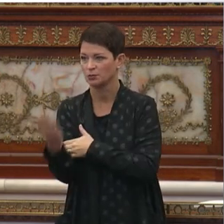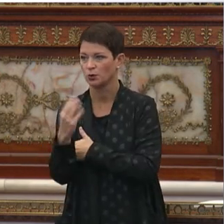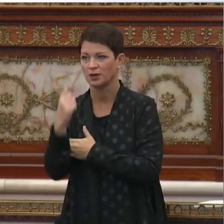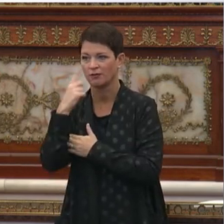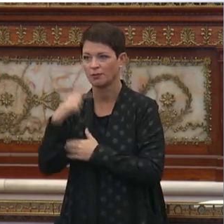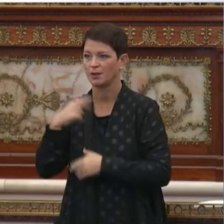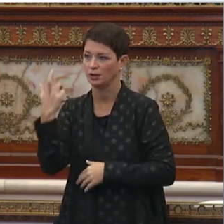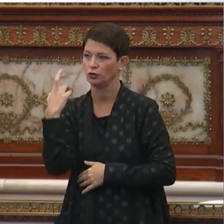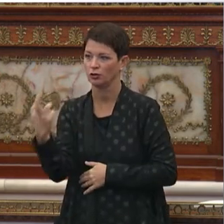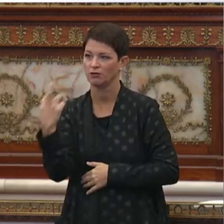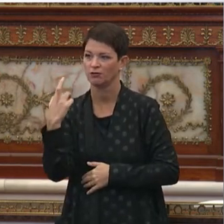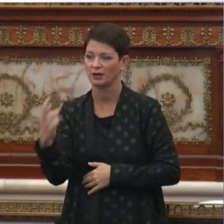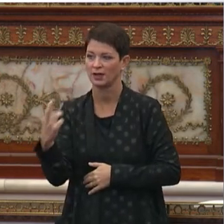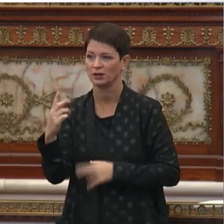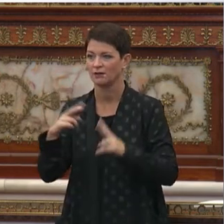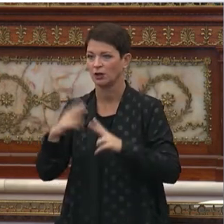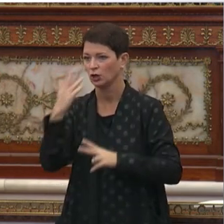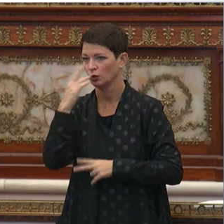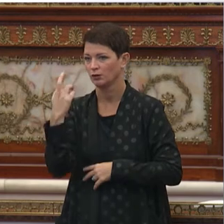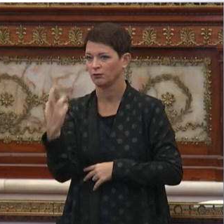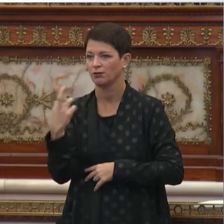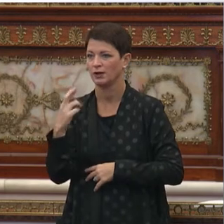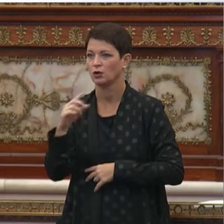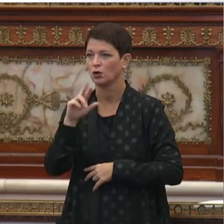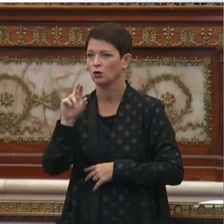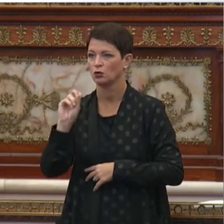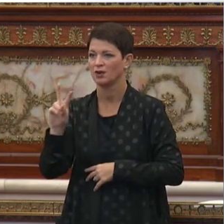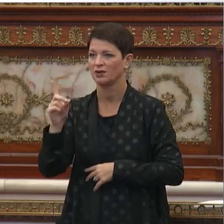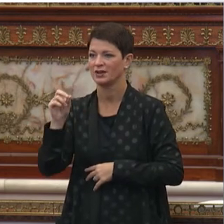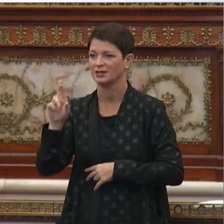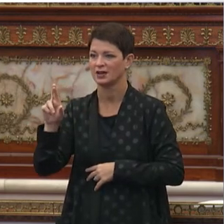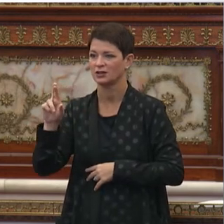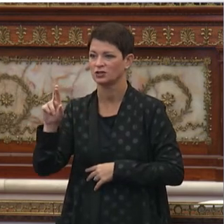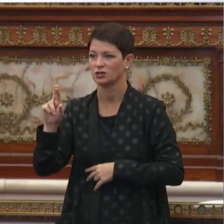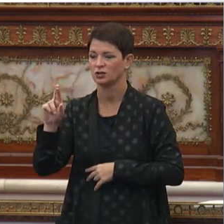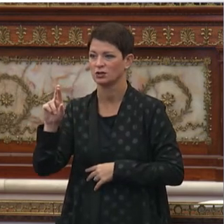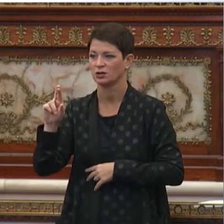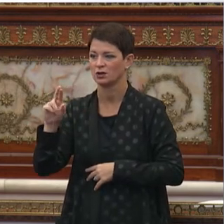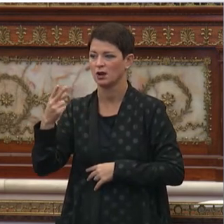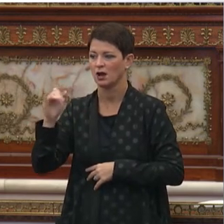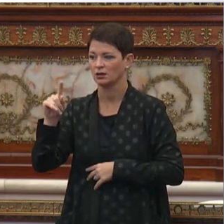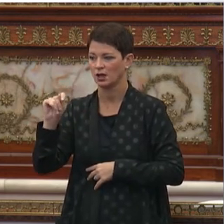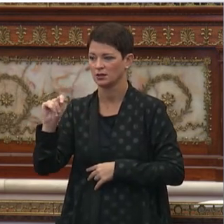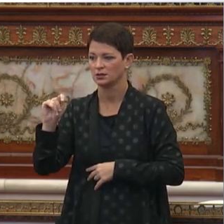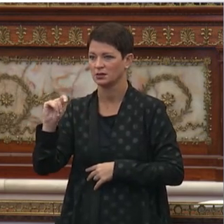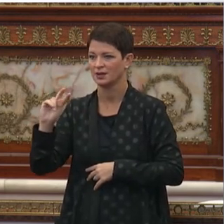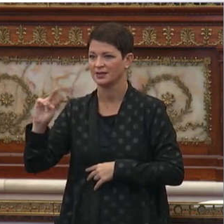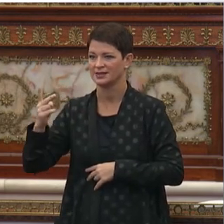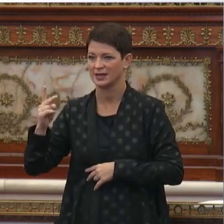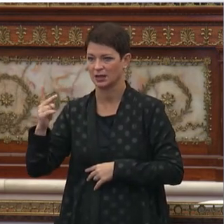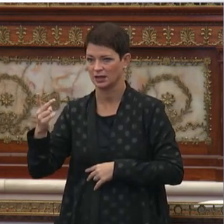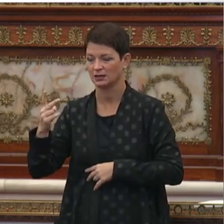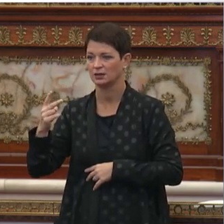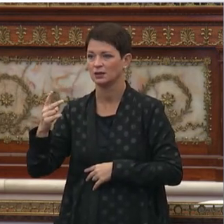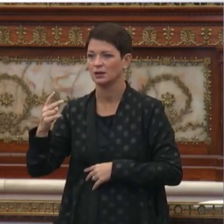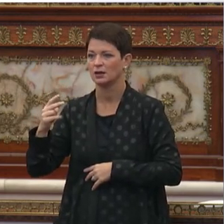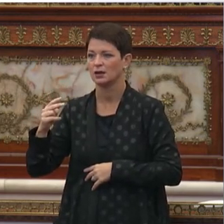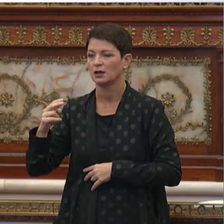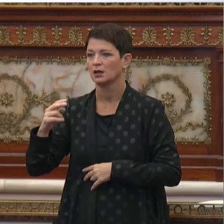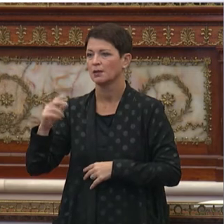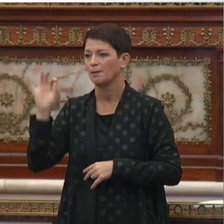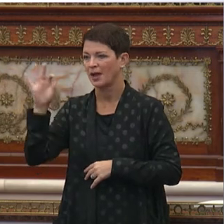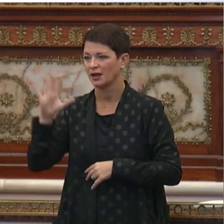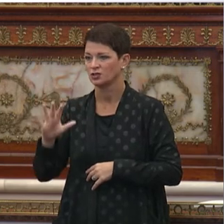good friend, a very good friend, the Reverend Dr. Herbert H. Lust II, a pastor of Greater Exodus Baptist